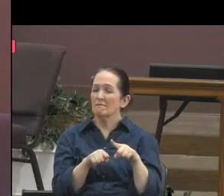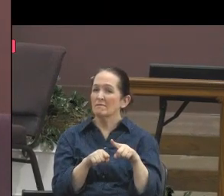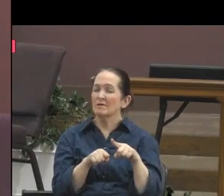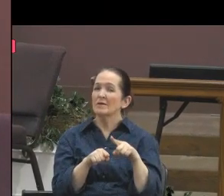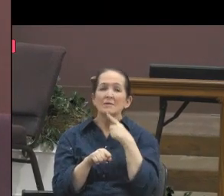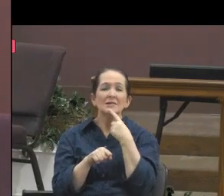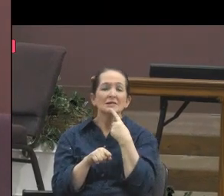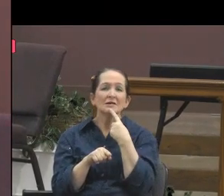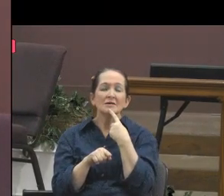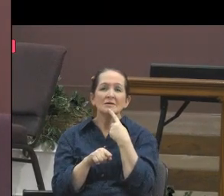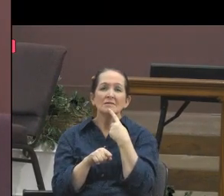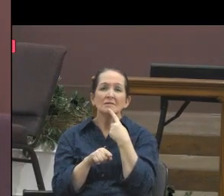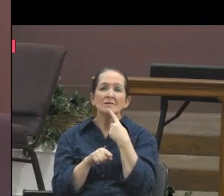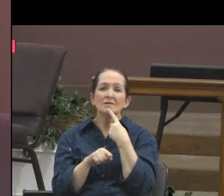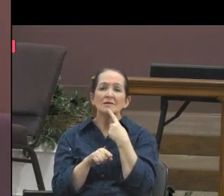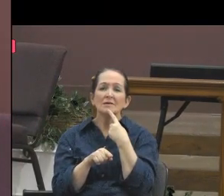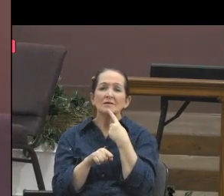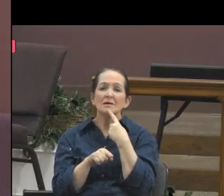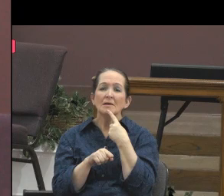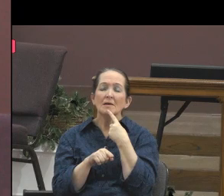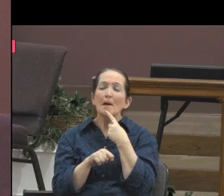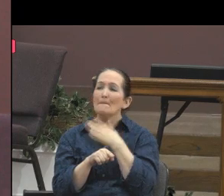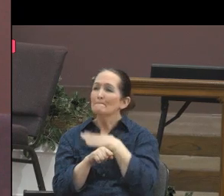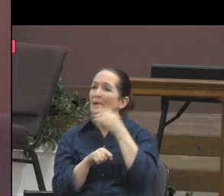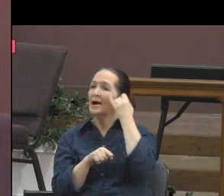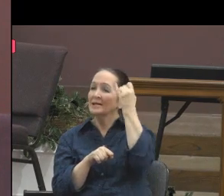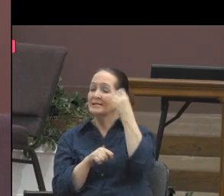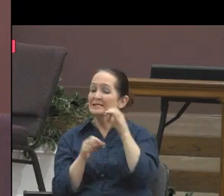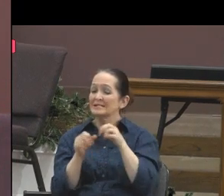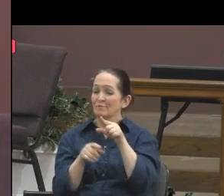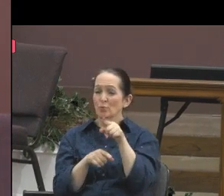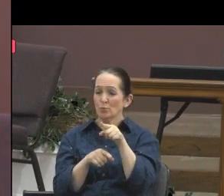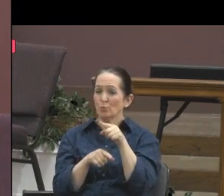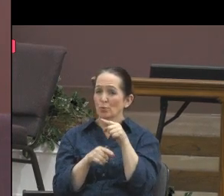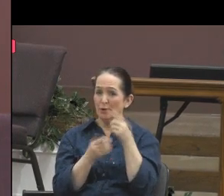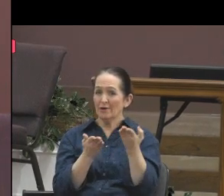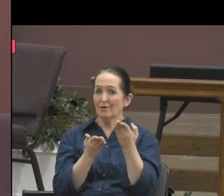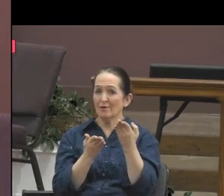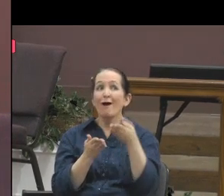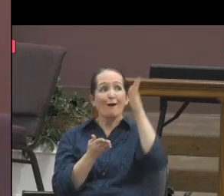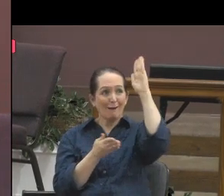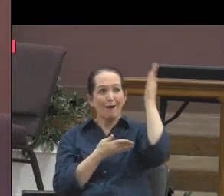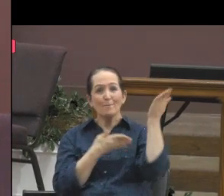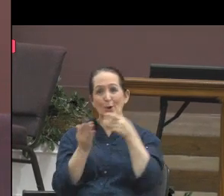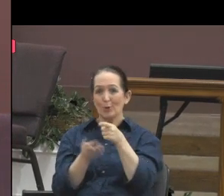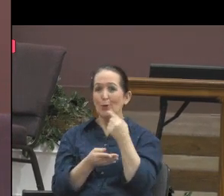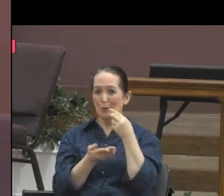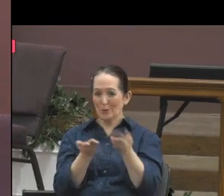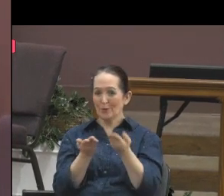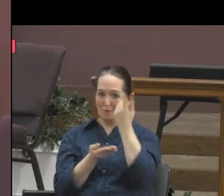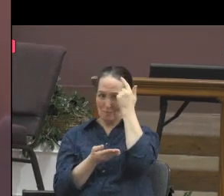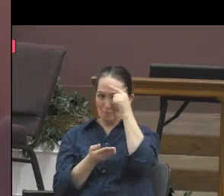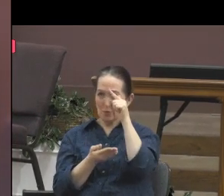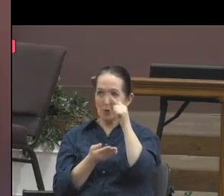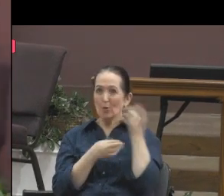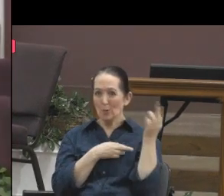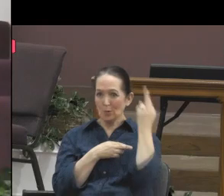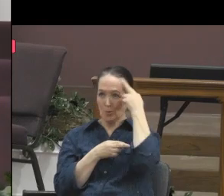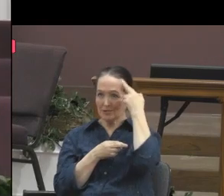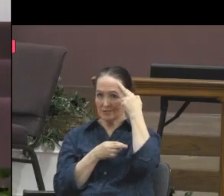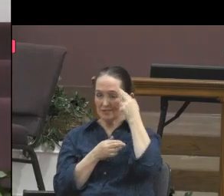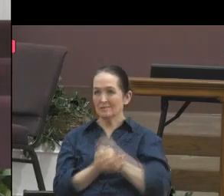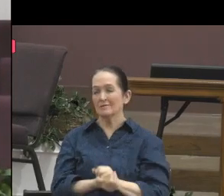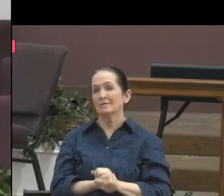let me just say that my conviction is if you're here, then God brought you here for a reason.